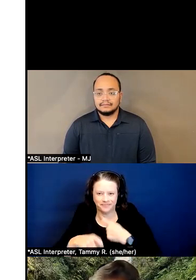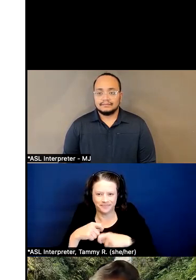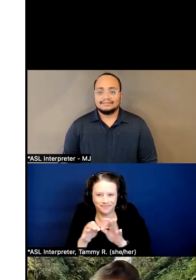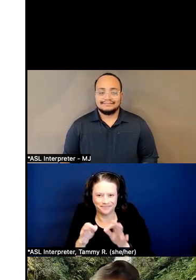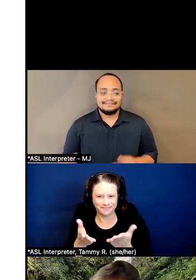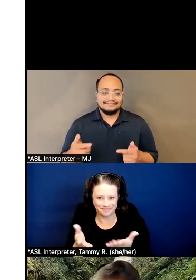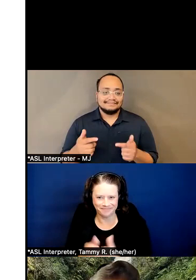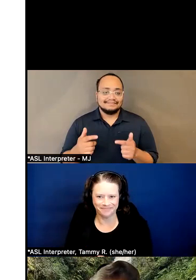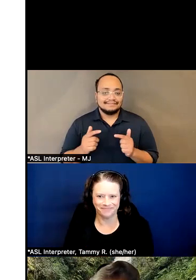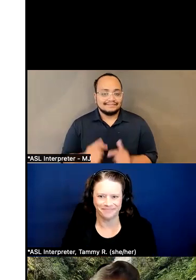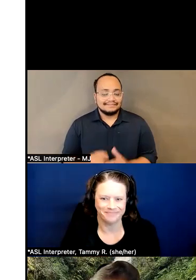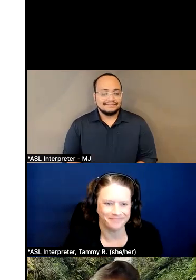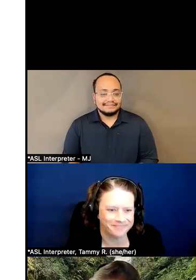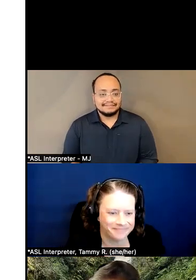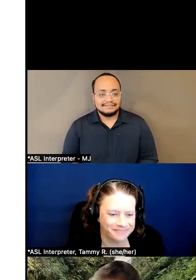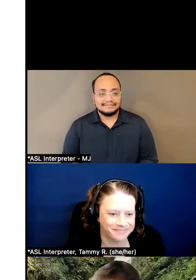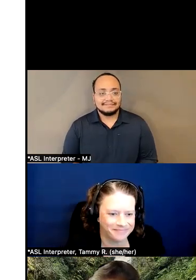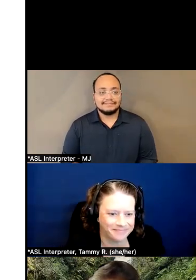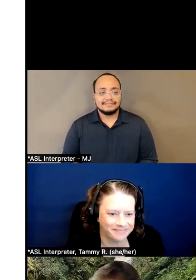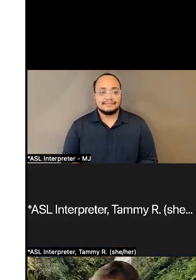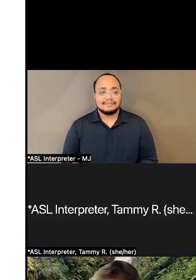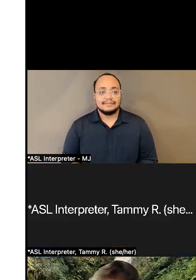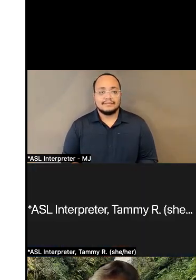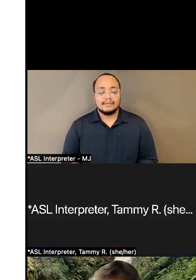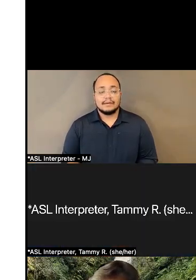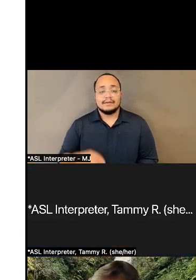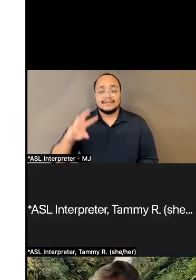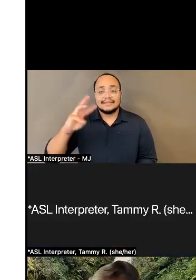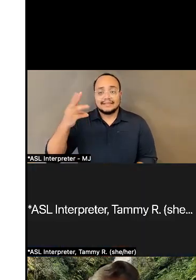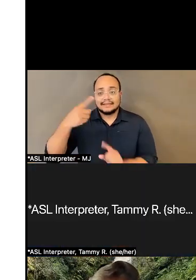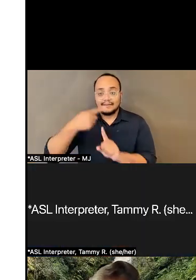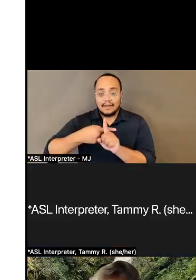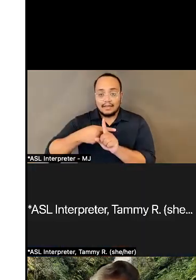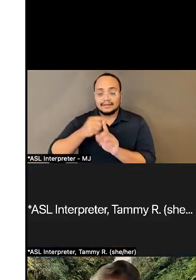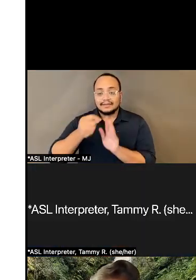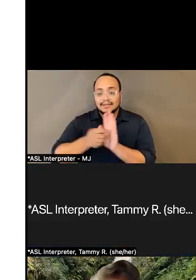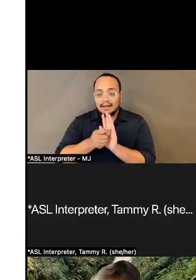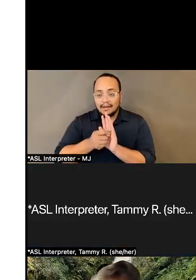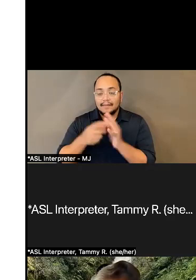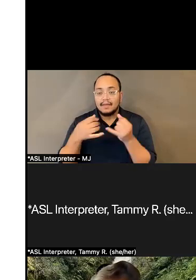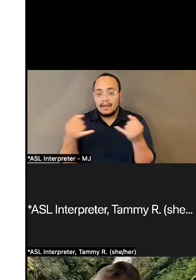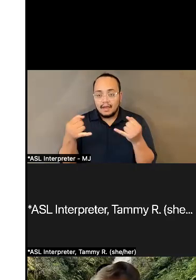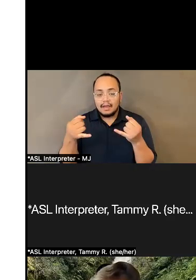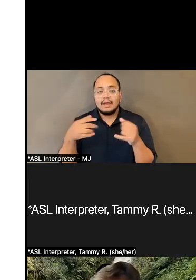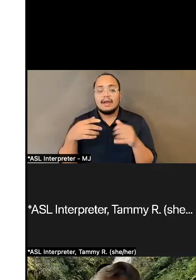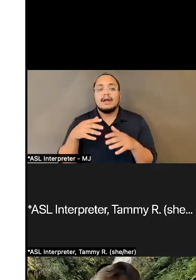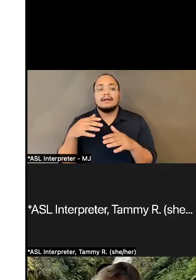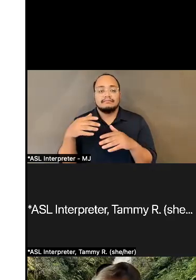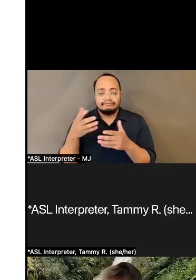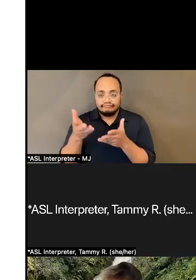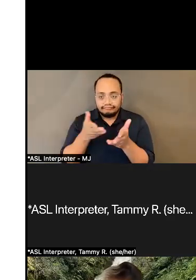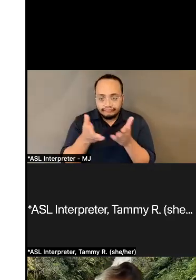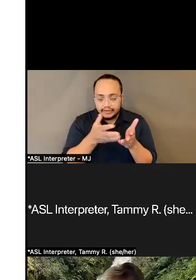At the 6-month time frame, after people had been receiving